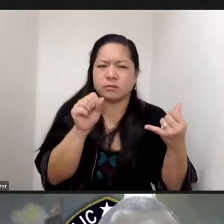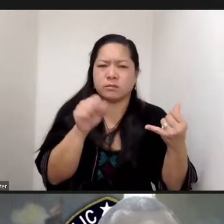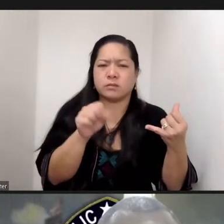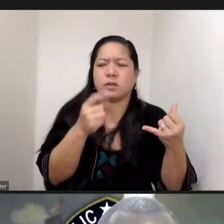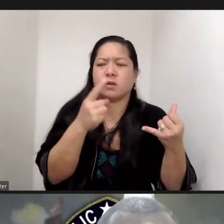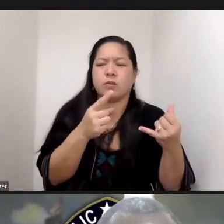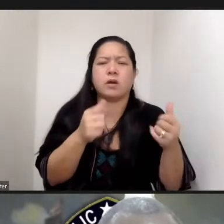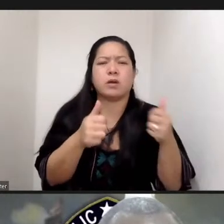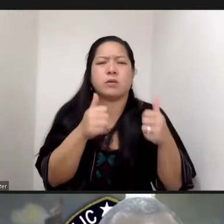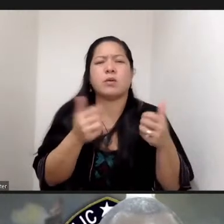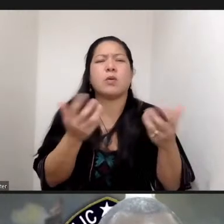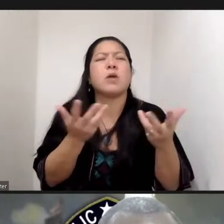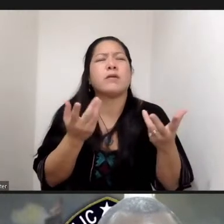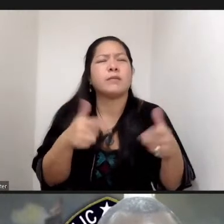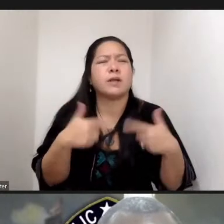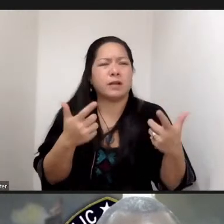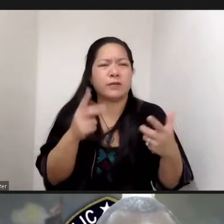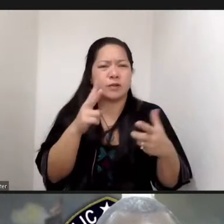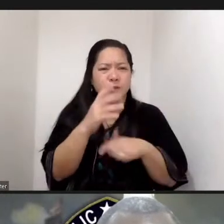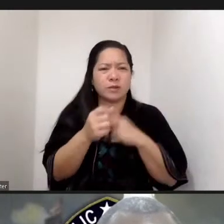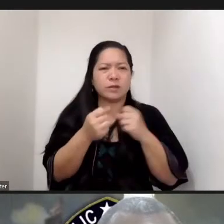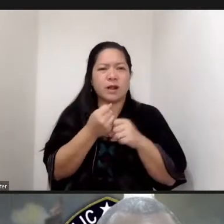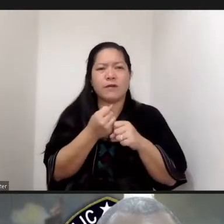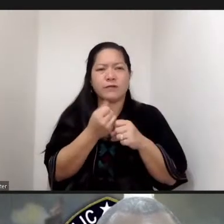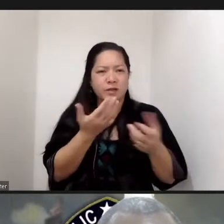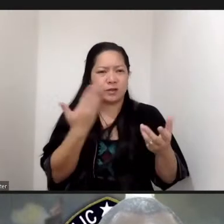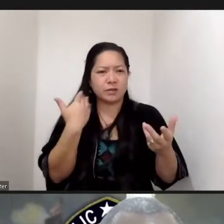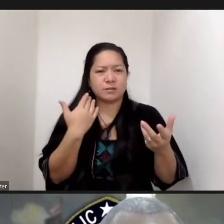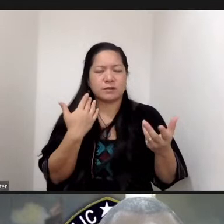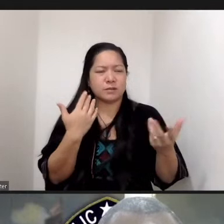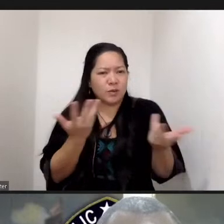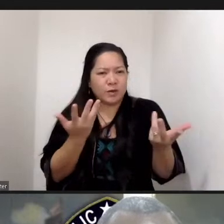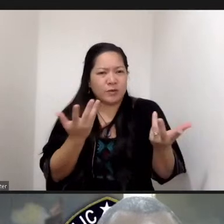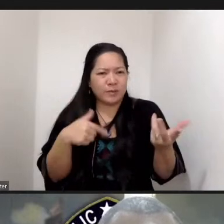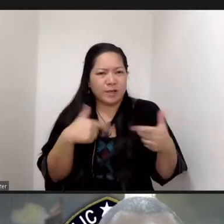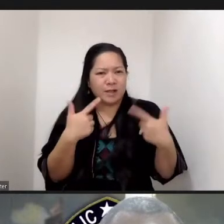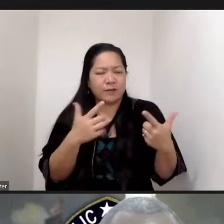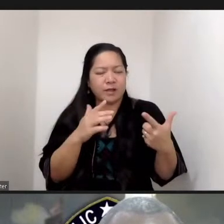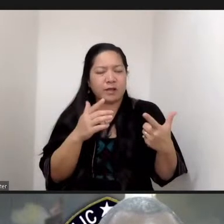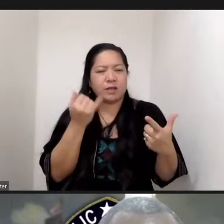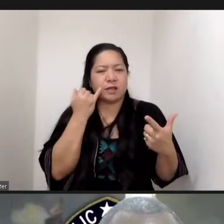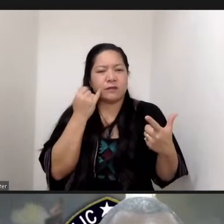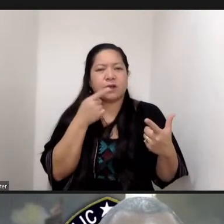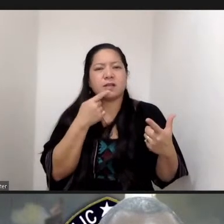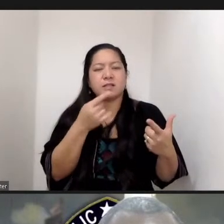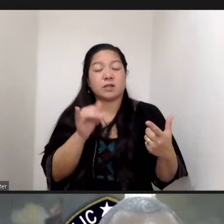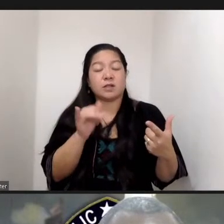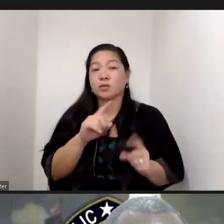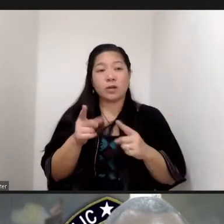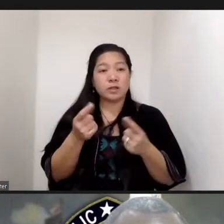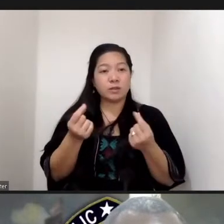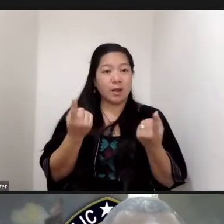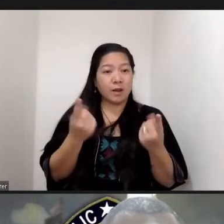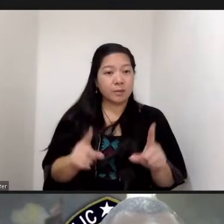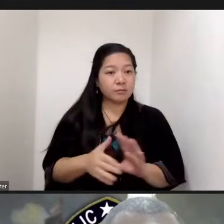been living in the last 2.5 years? If I said it wasn't going to be,